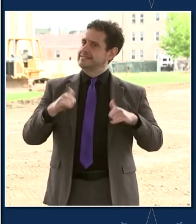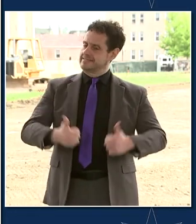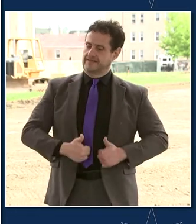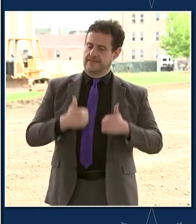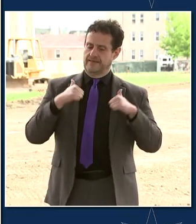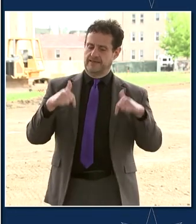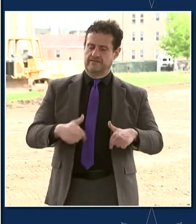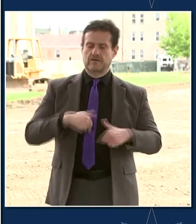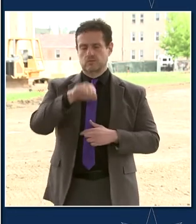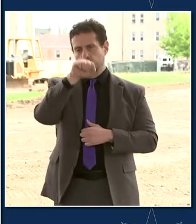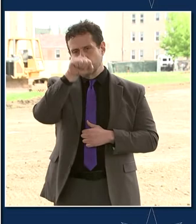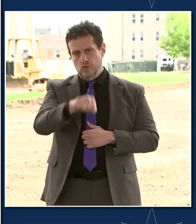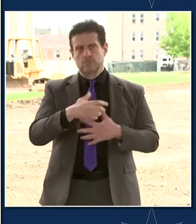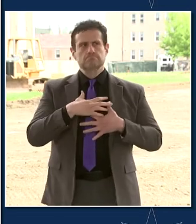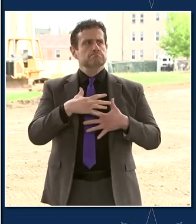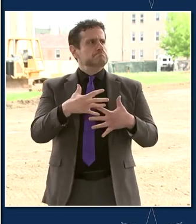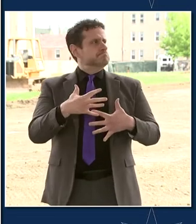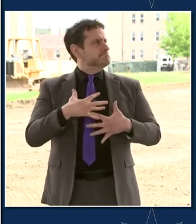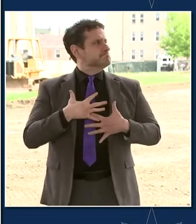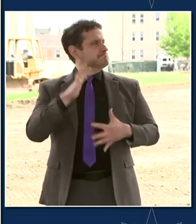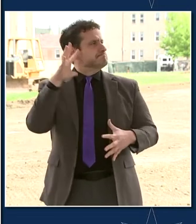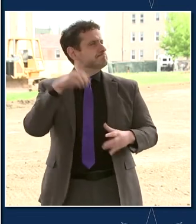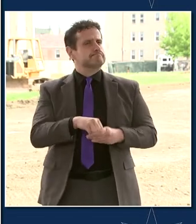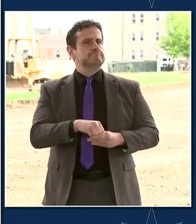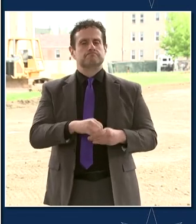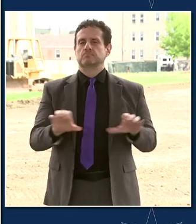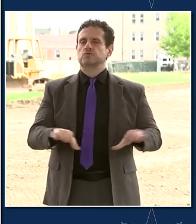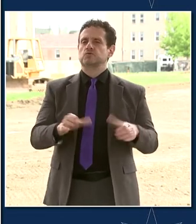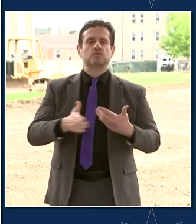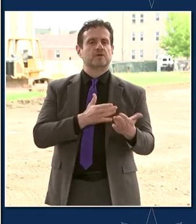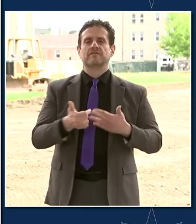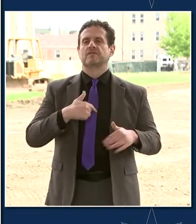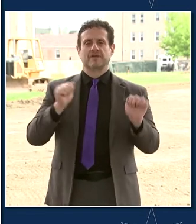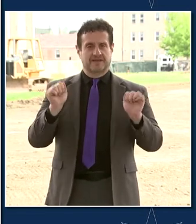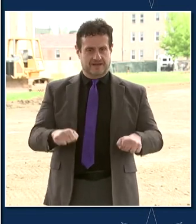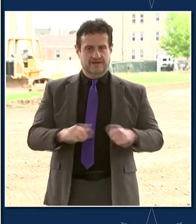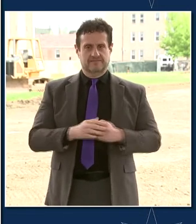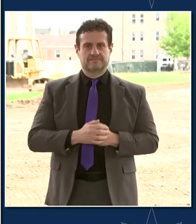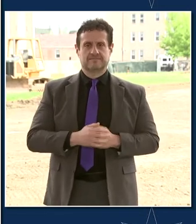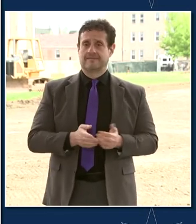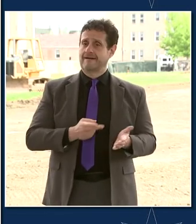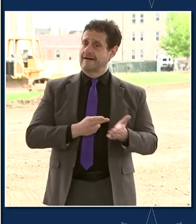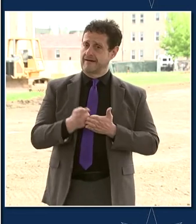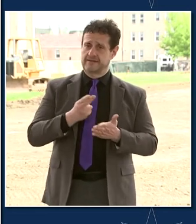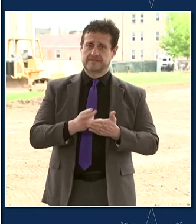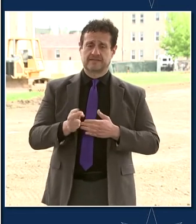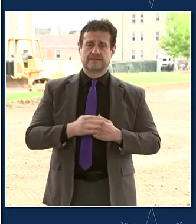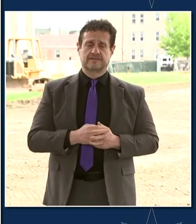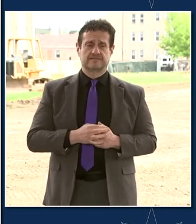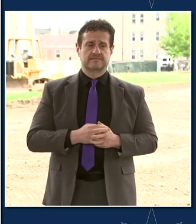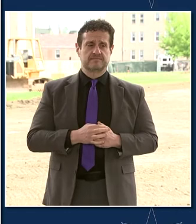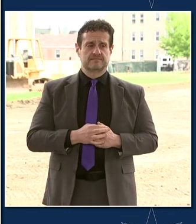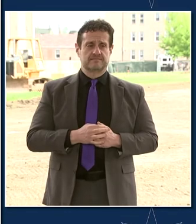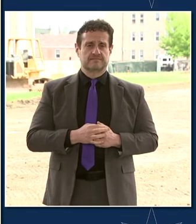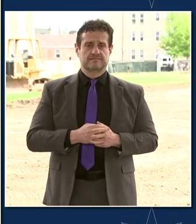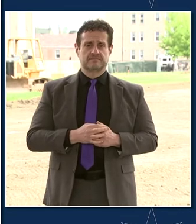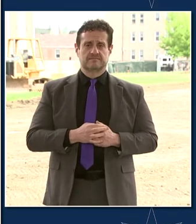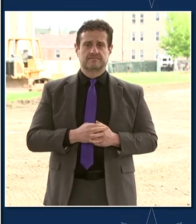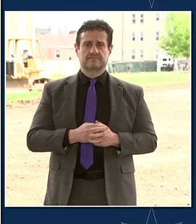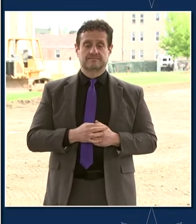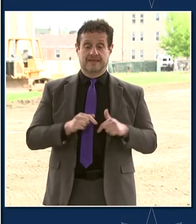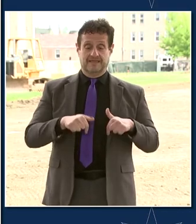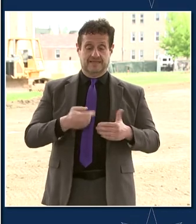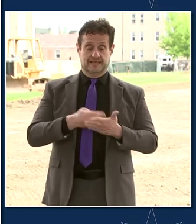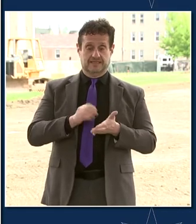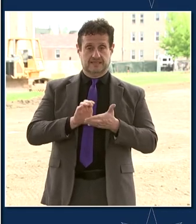and I love and breathe and do everything that I possibly can. And honestly, this investment is a sort of a